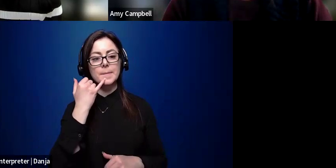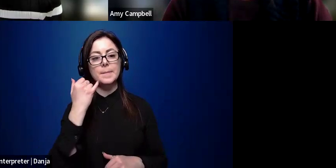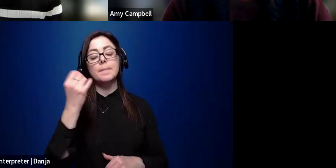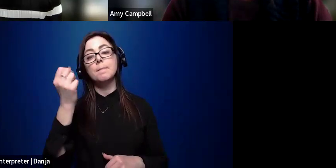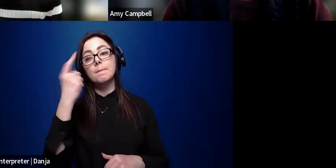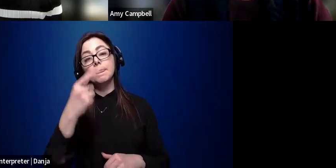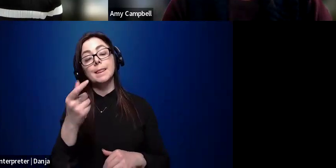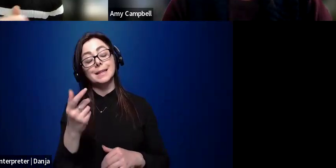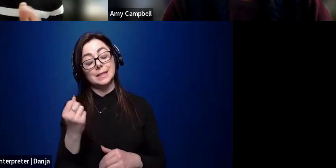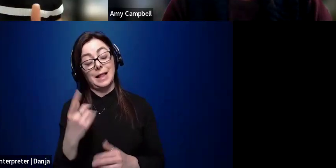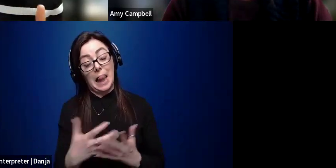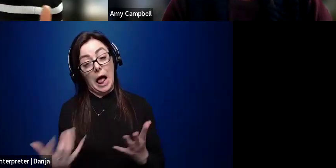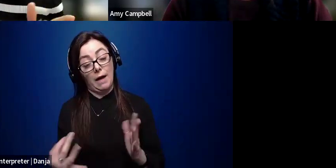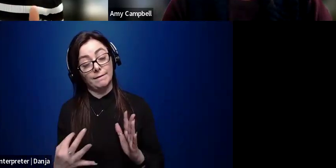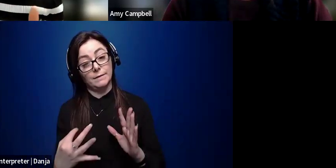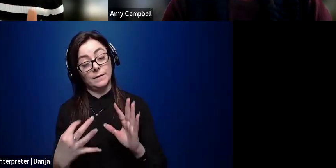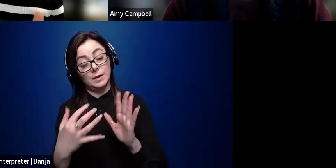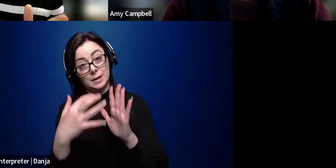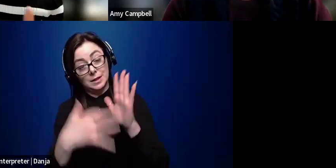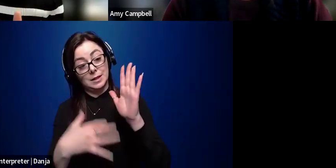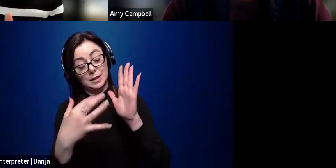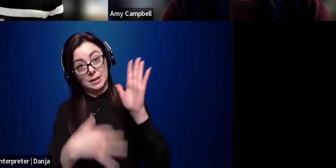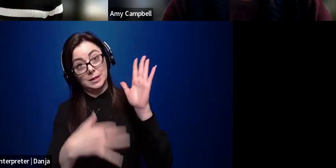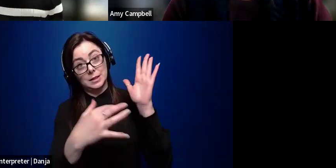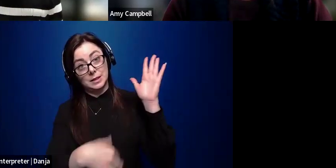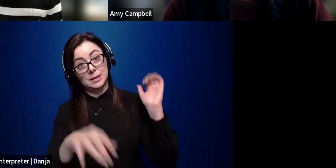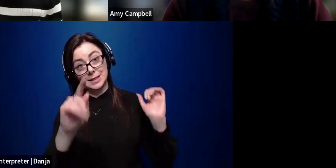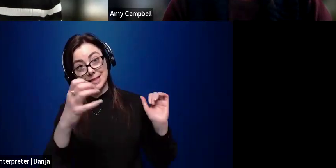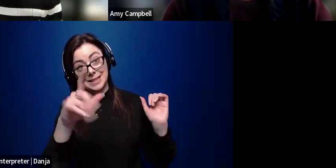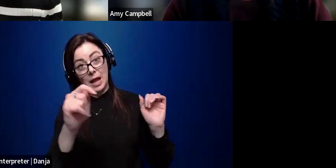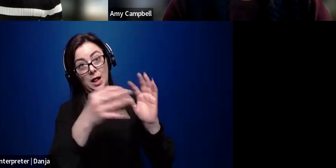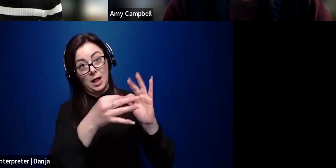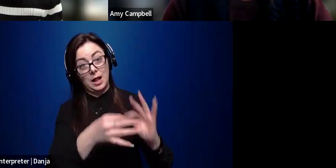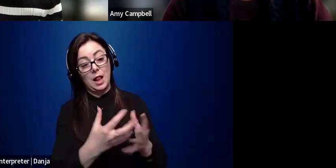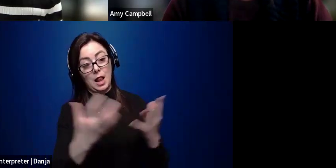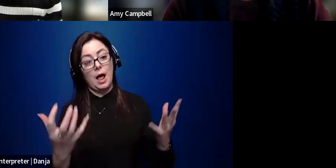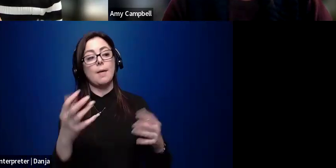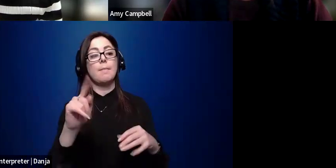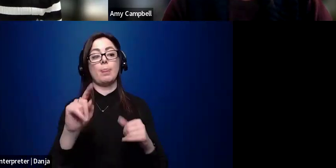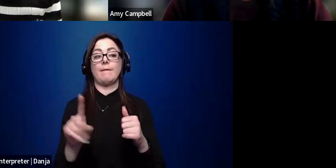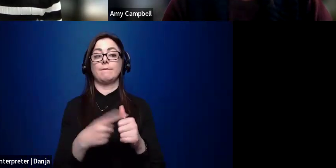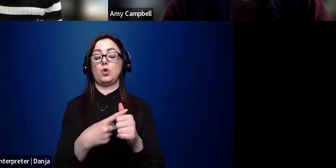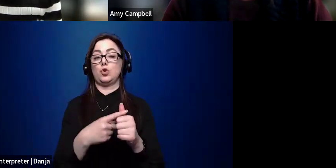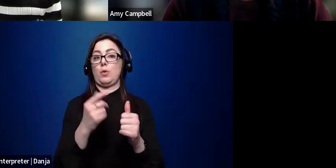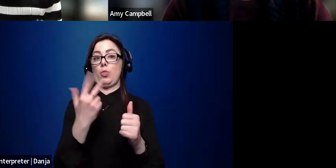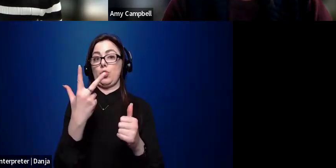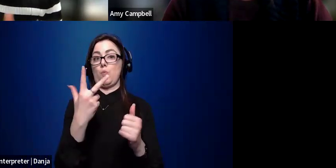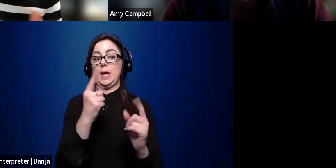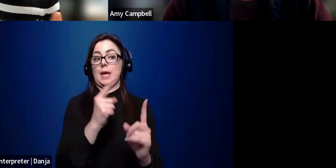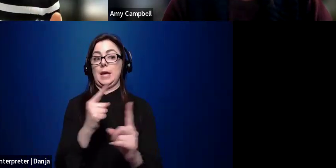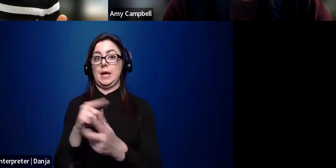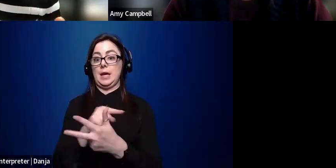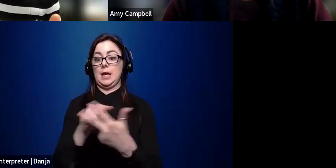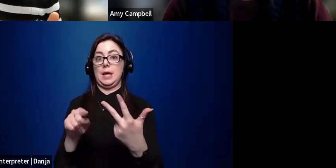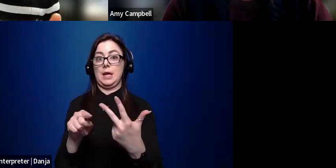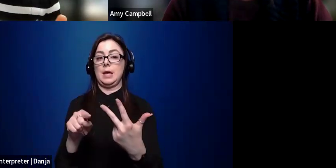of text, but I will say the first 3 really focus on how if federal funding is cut,